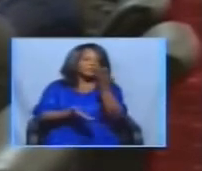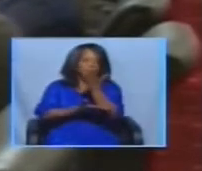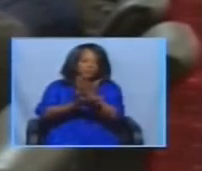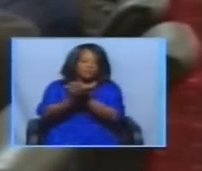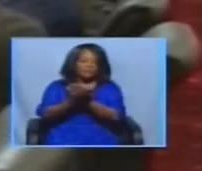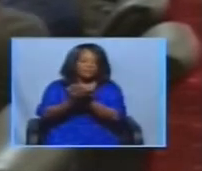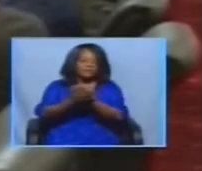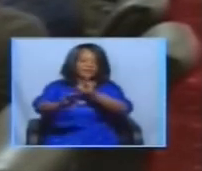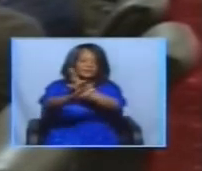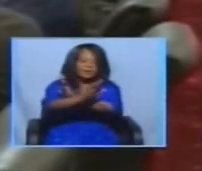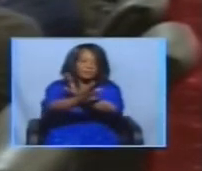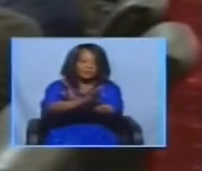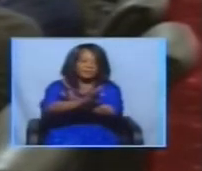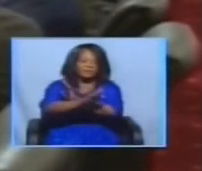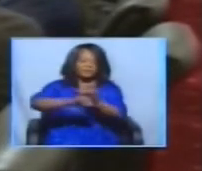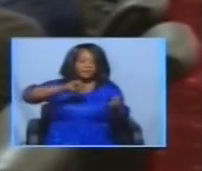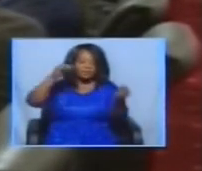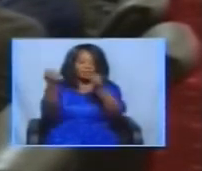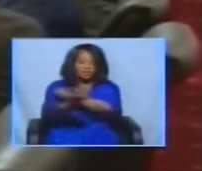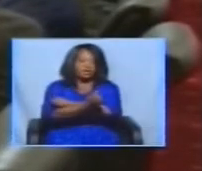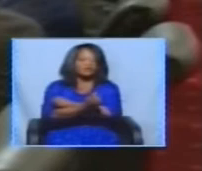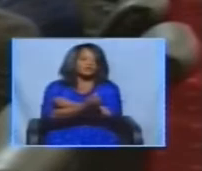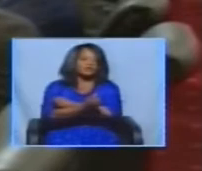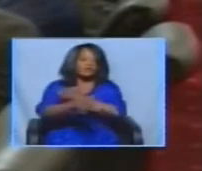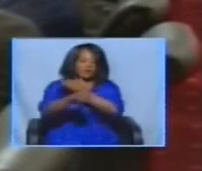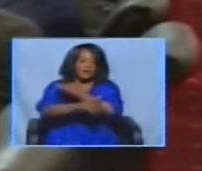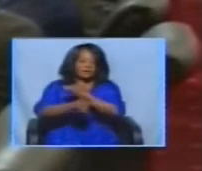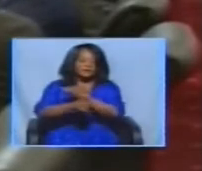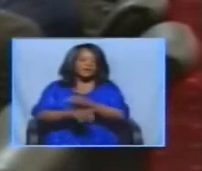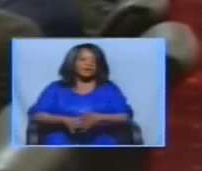liberation struggle, and the support